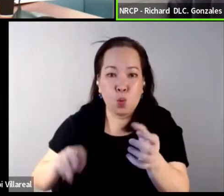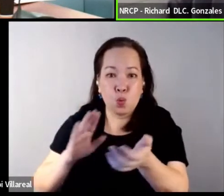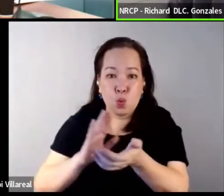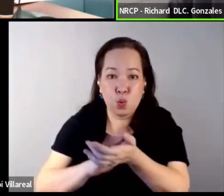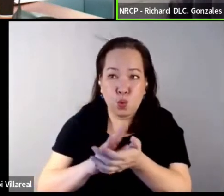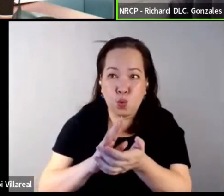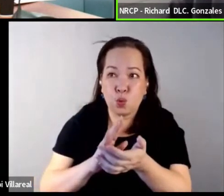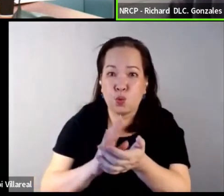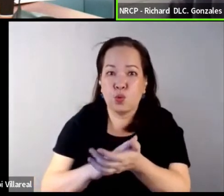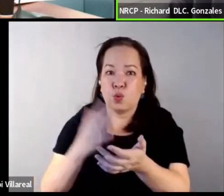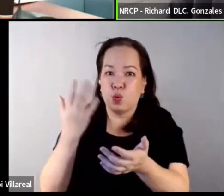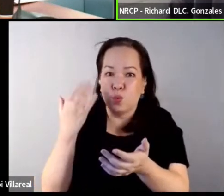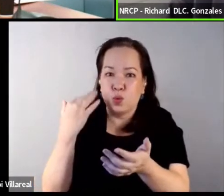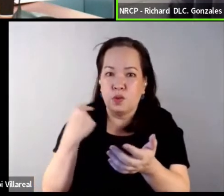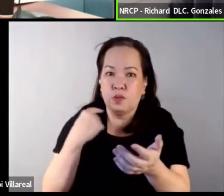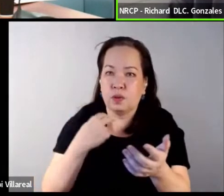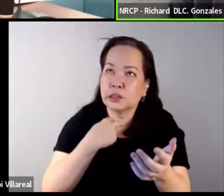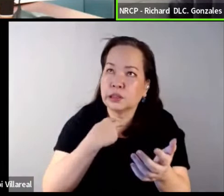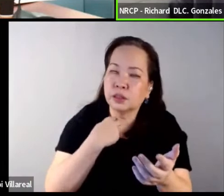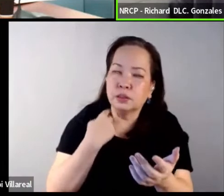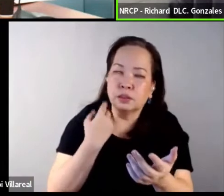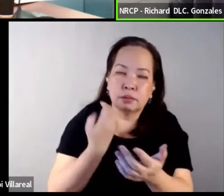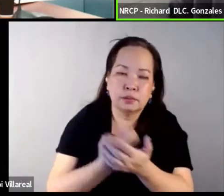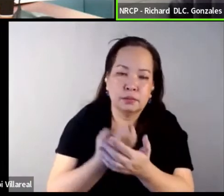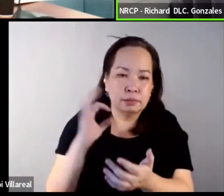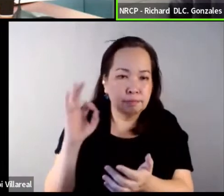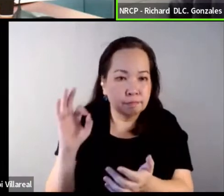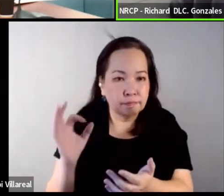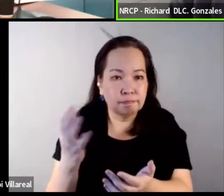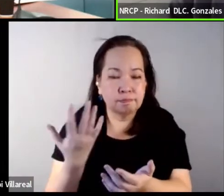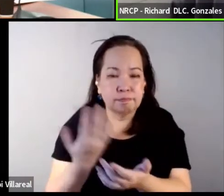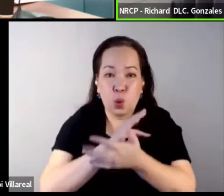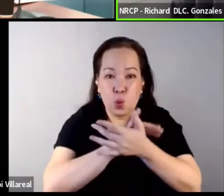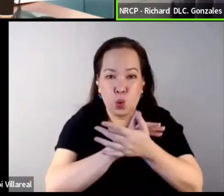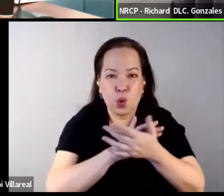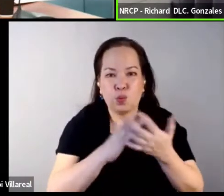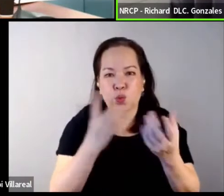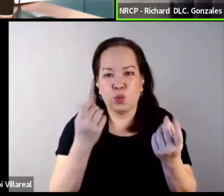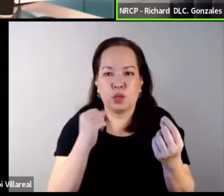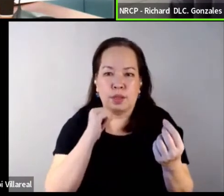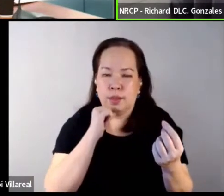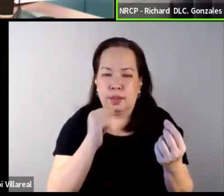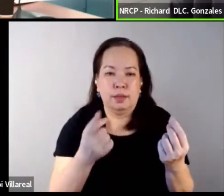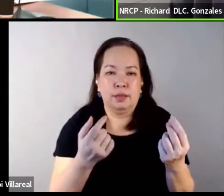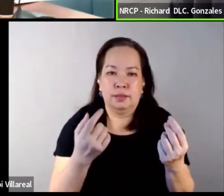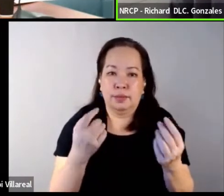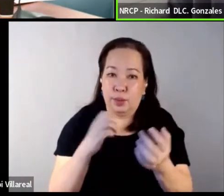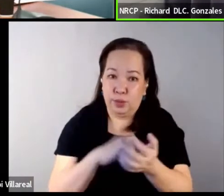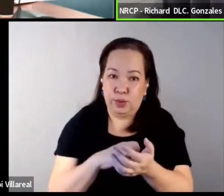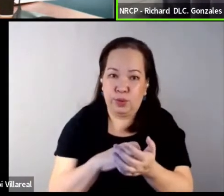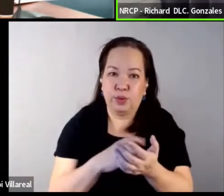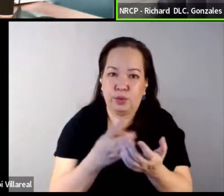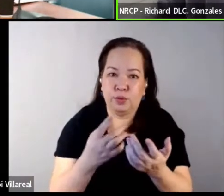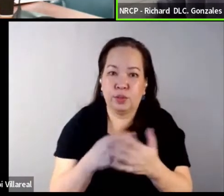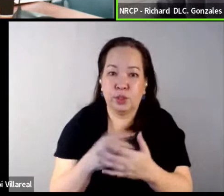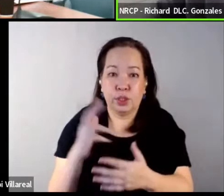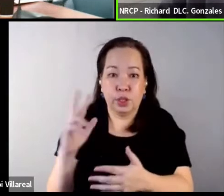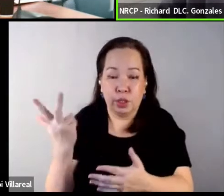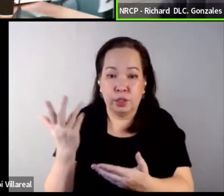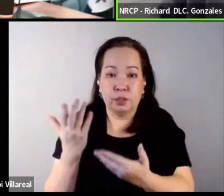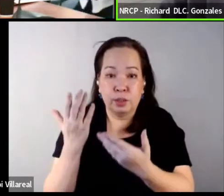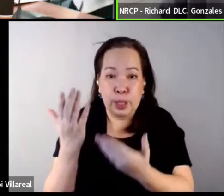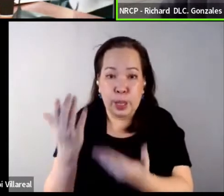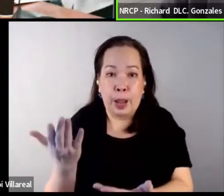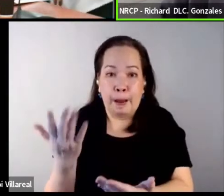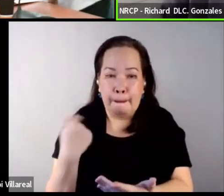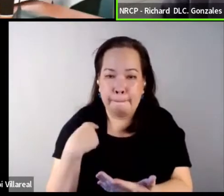not returning due to economic challenges brought by the COVID pandemic. Third recommendation is we would like